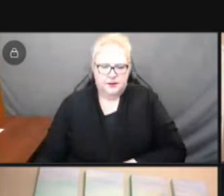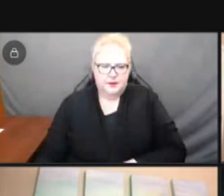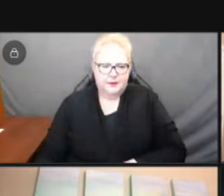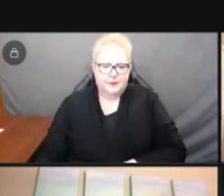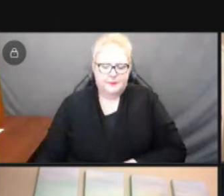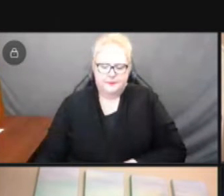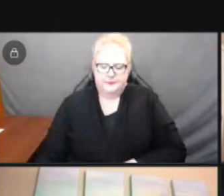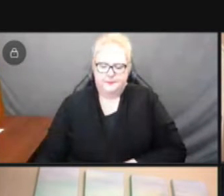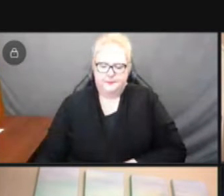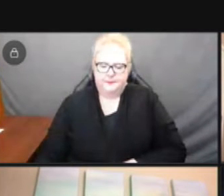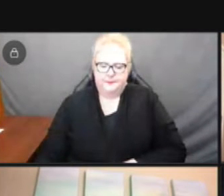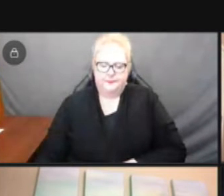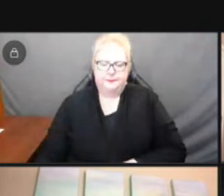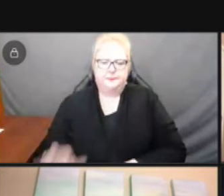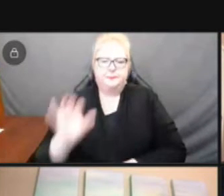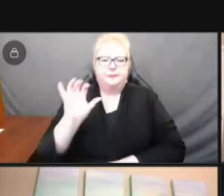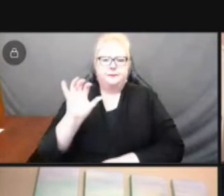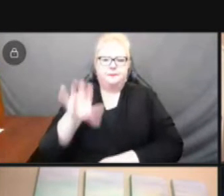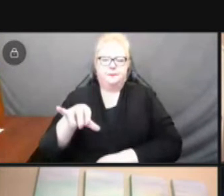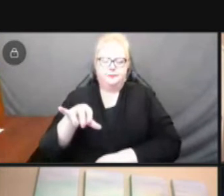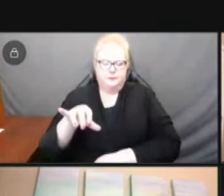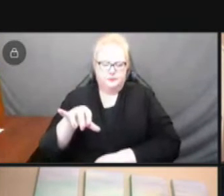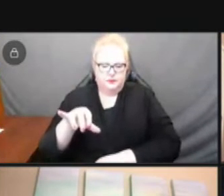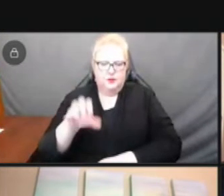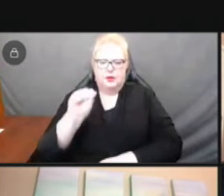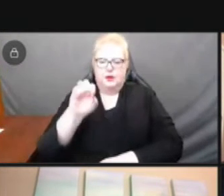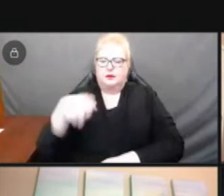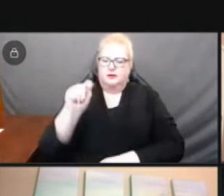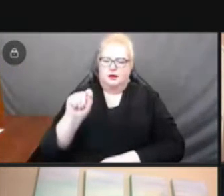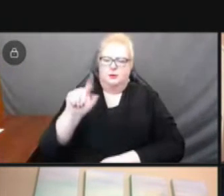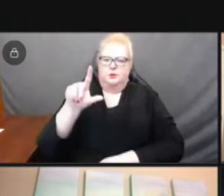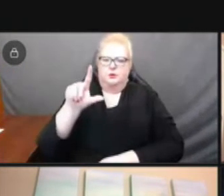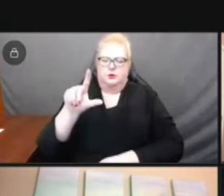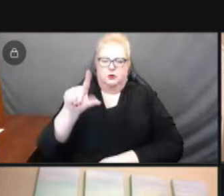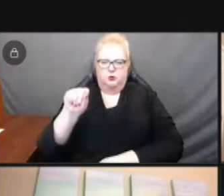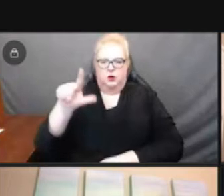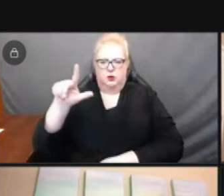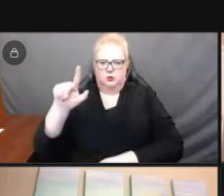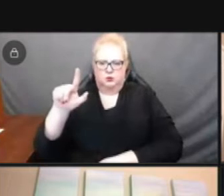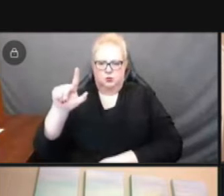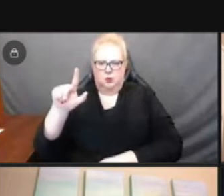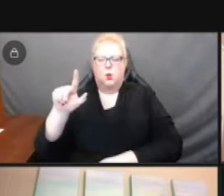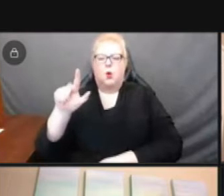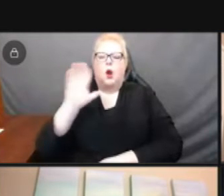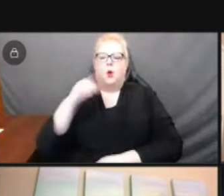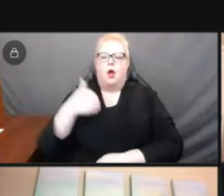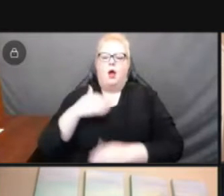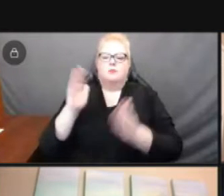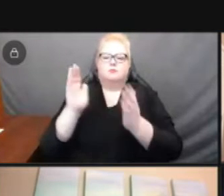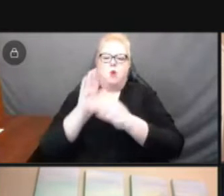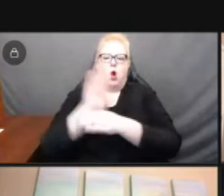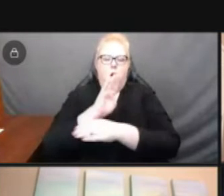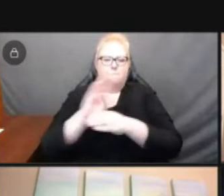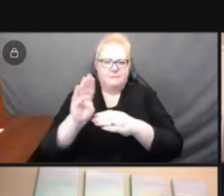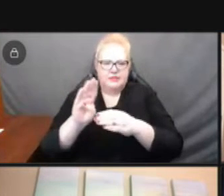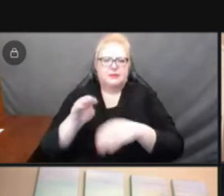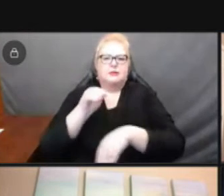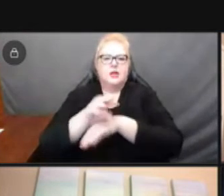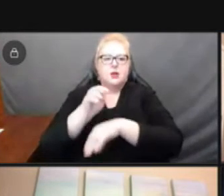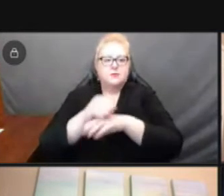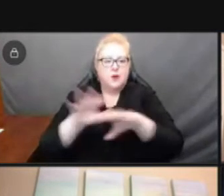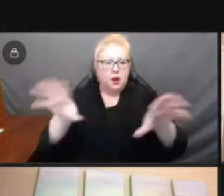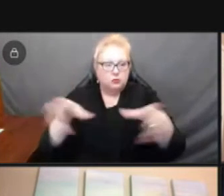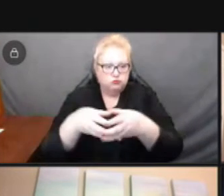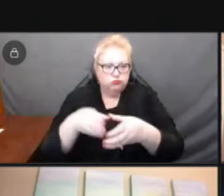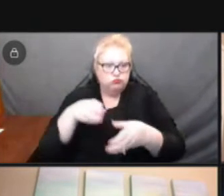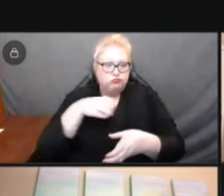A resolution to direct that in September 2021, a small business advisory council will be formed to advise the Little Rock City Board of Directors on policies